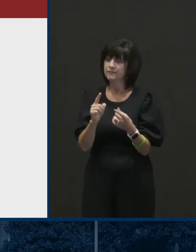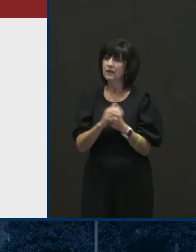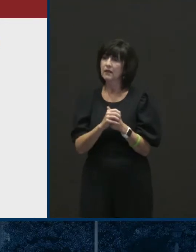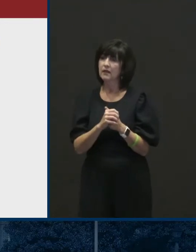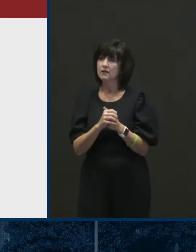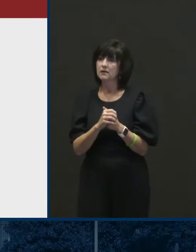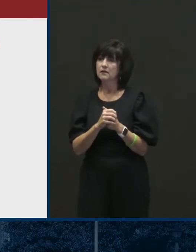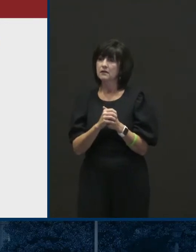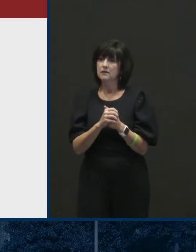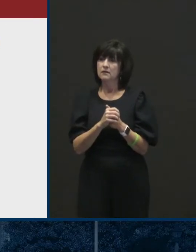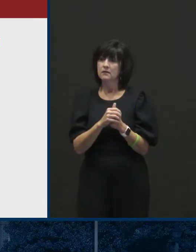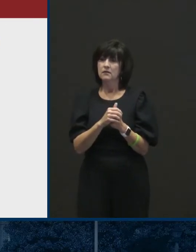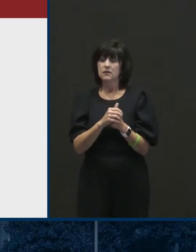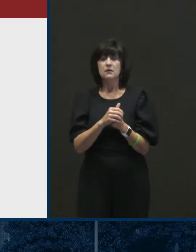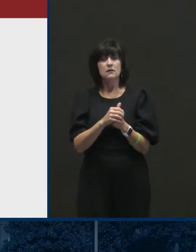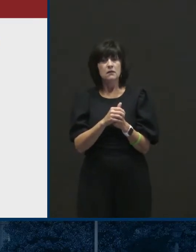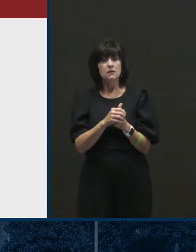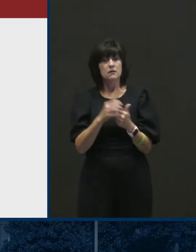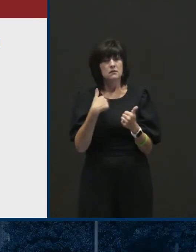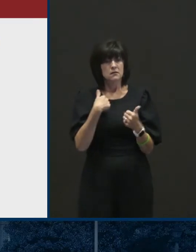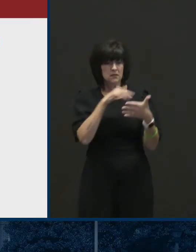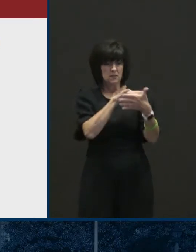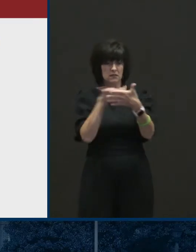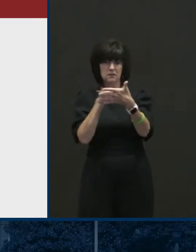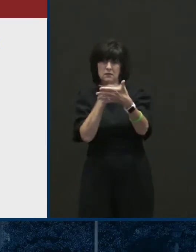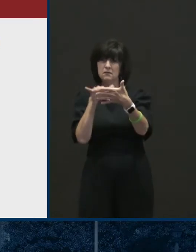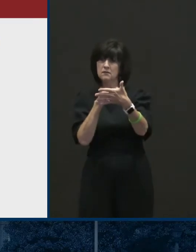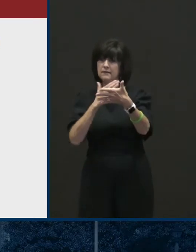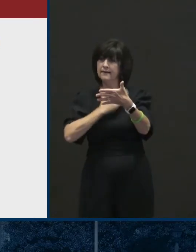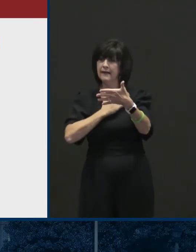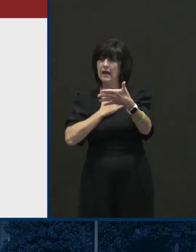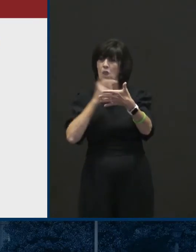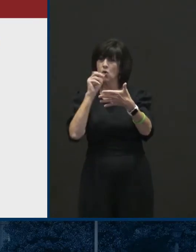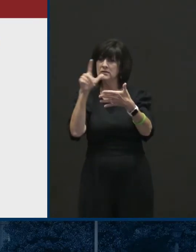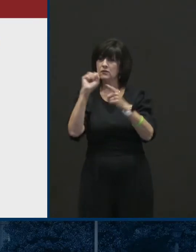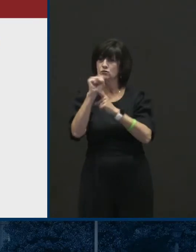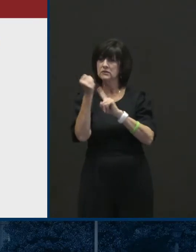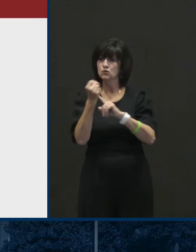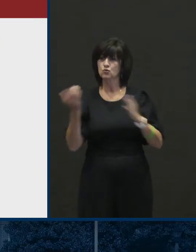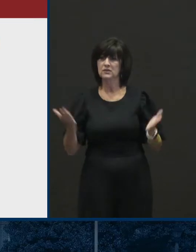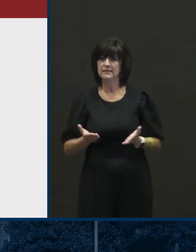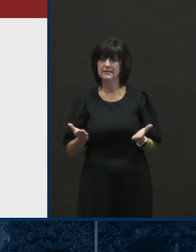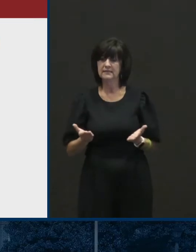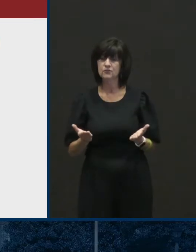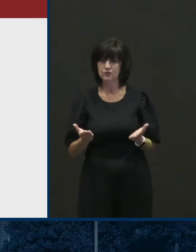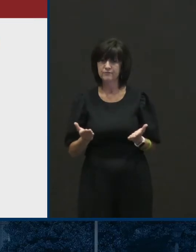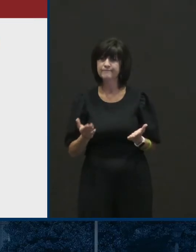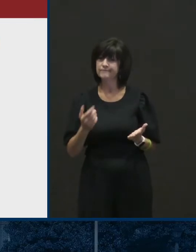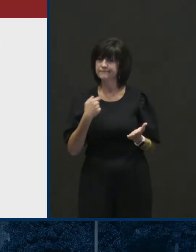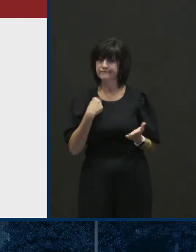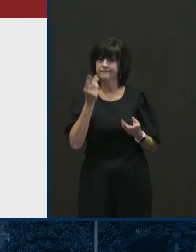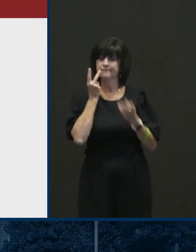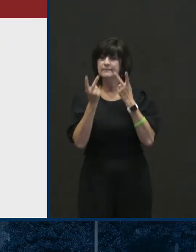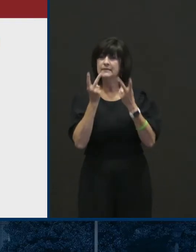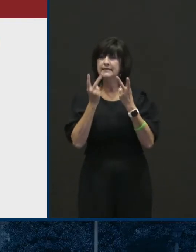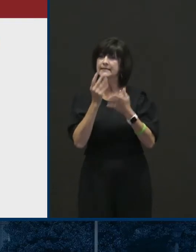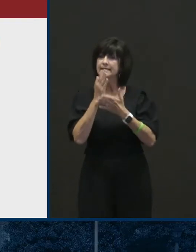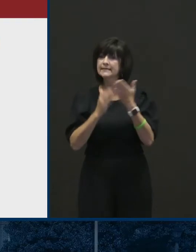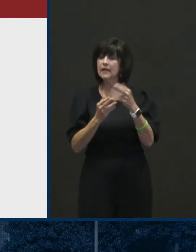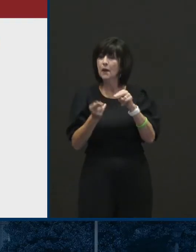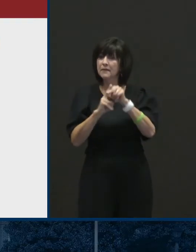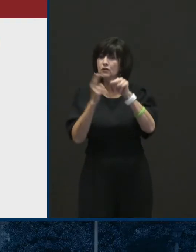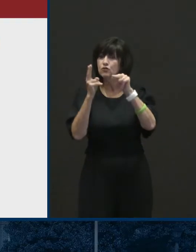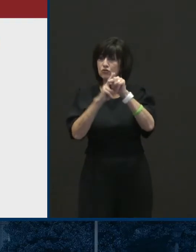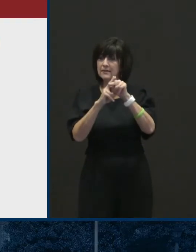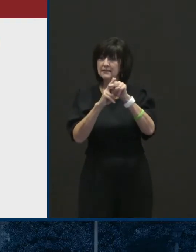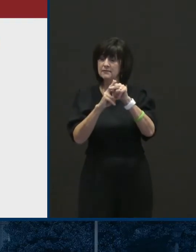we look overall in Delaware, as you saw, we are seeing some increases in cases and percent positives. When we look at certain geographic